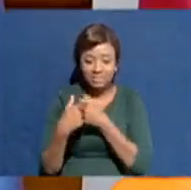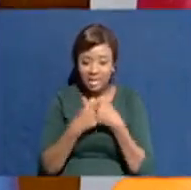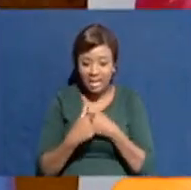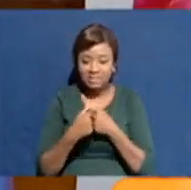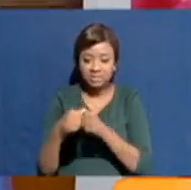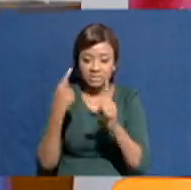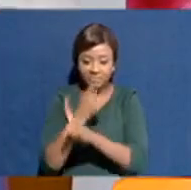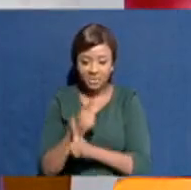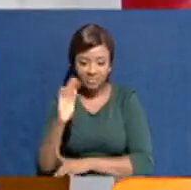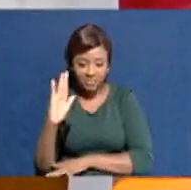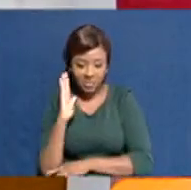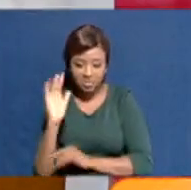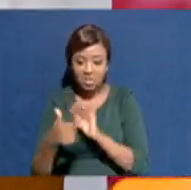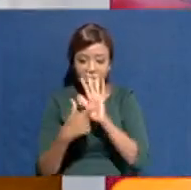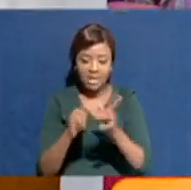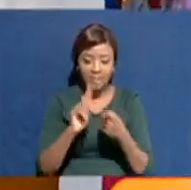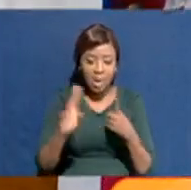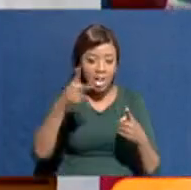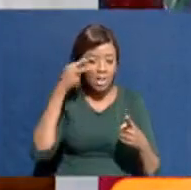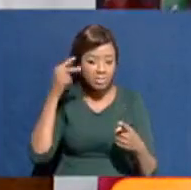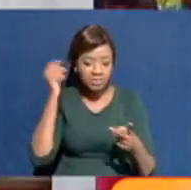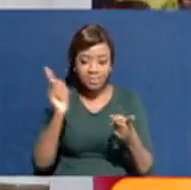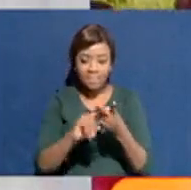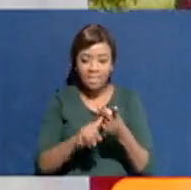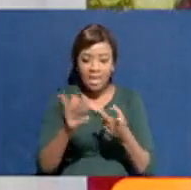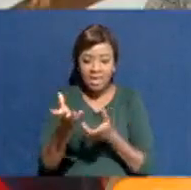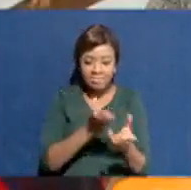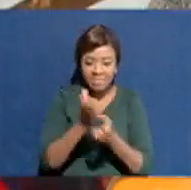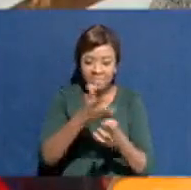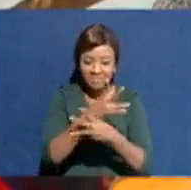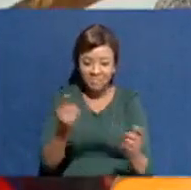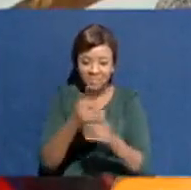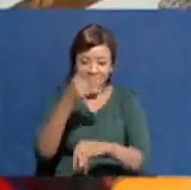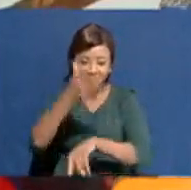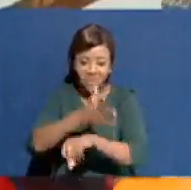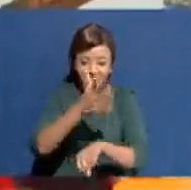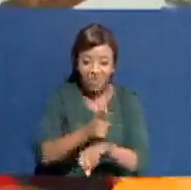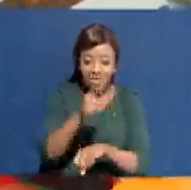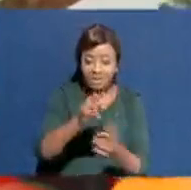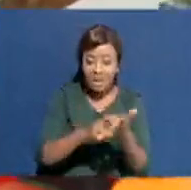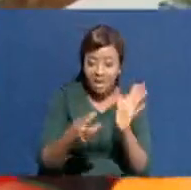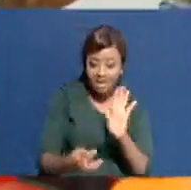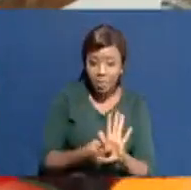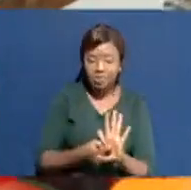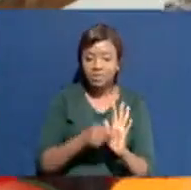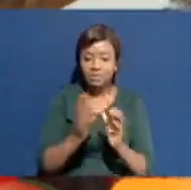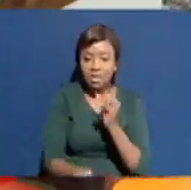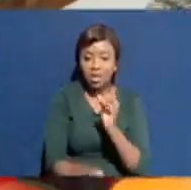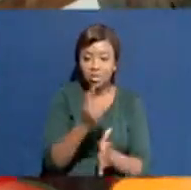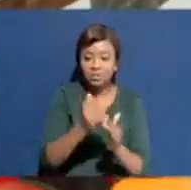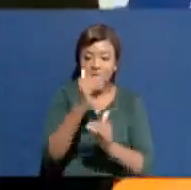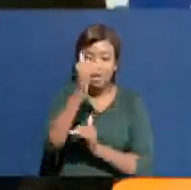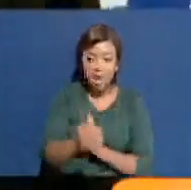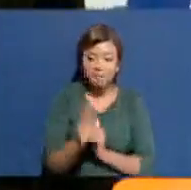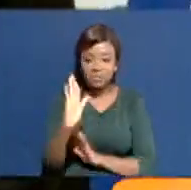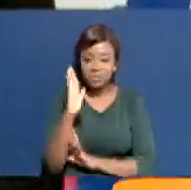security challenges that include terrorism and illicit trade. The project launch happened a day after a security compact